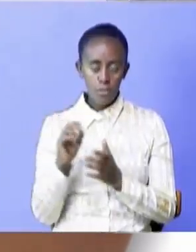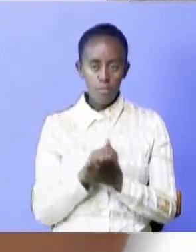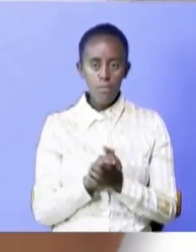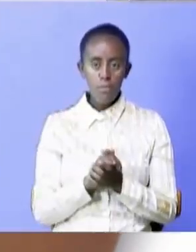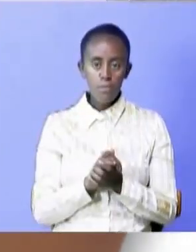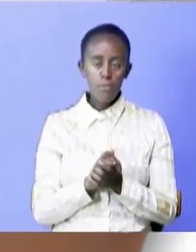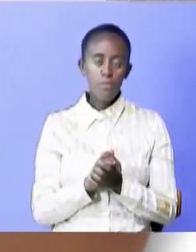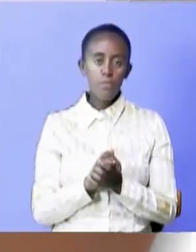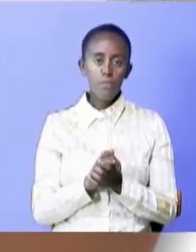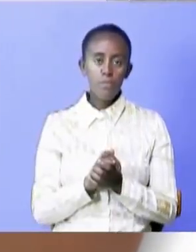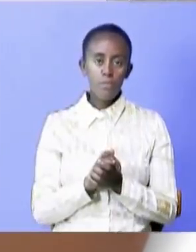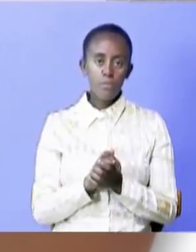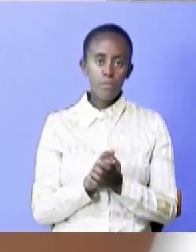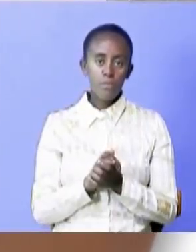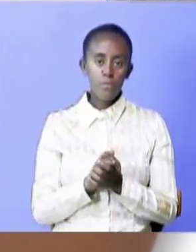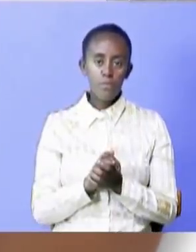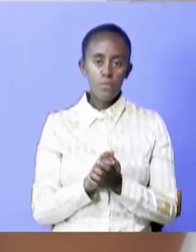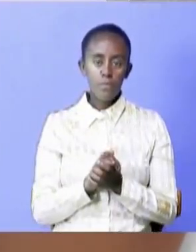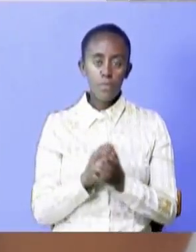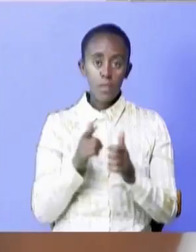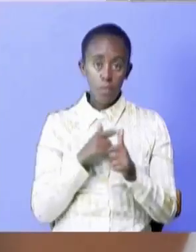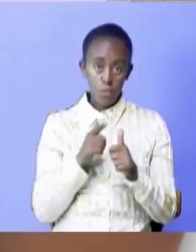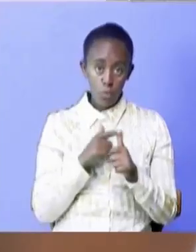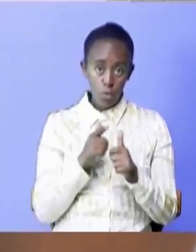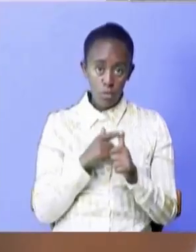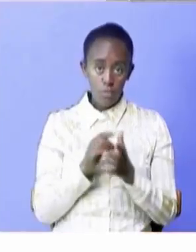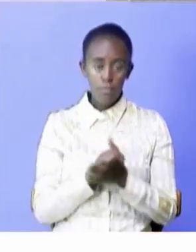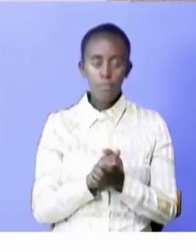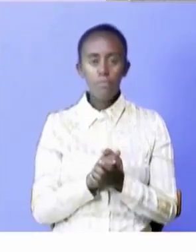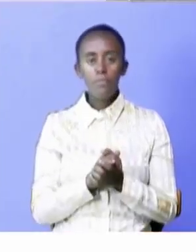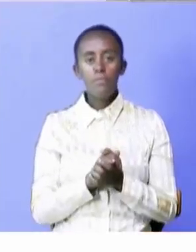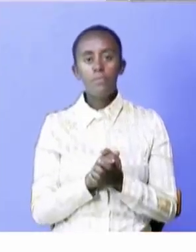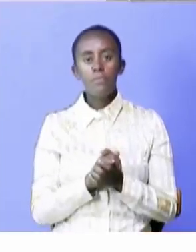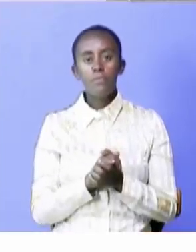Okay. The first one.